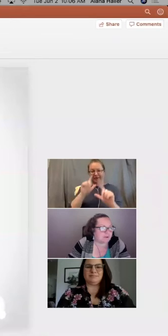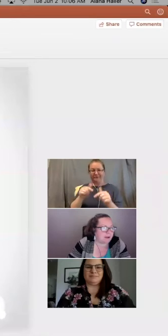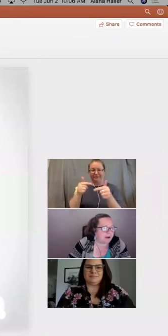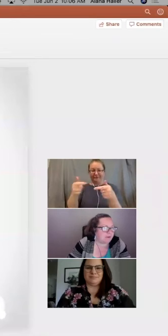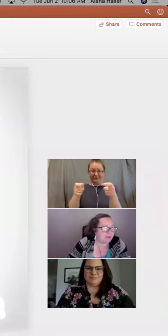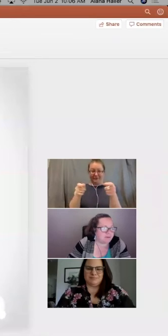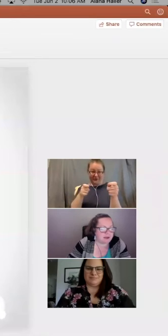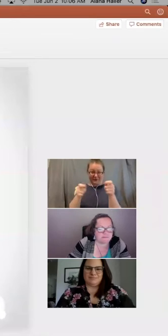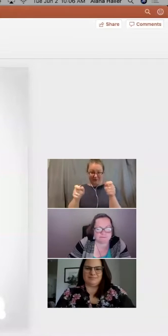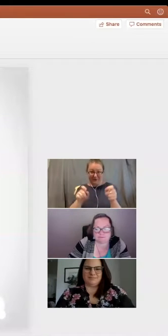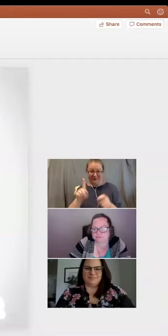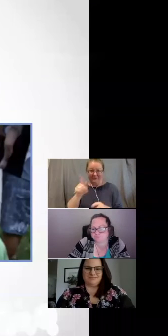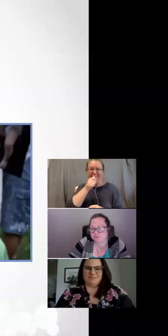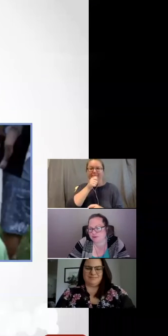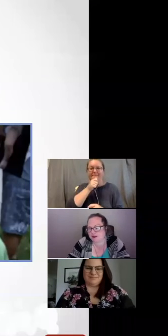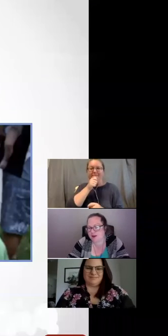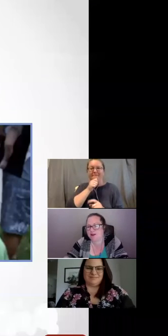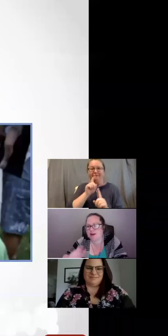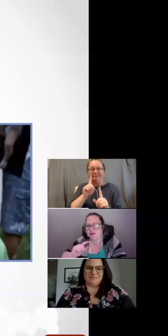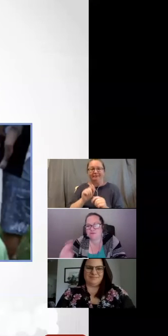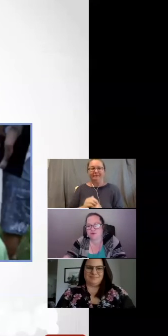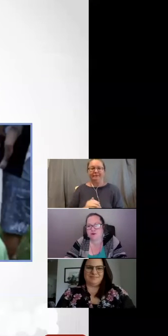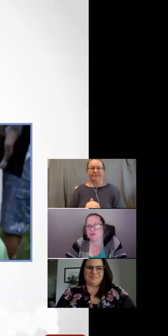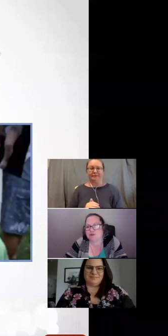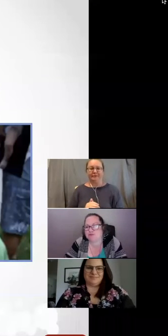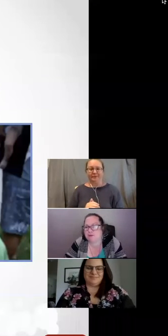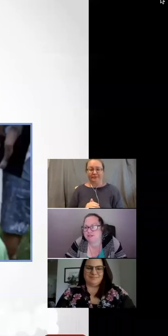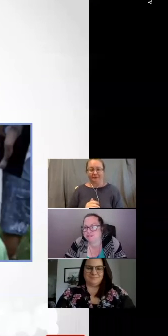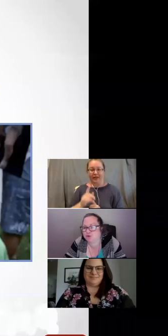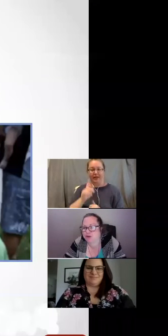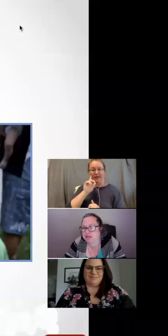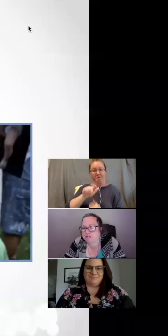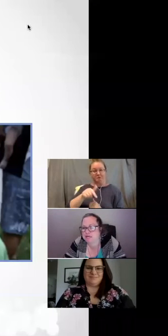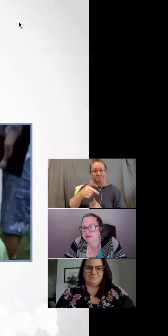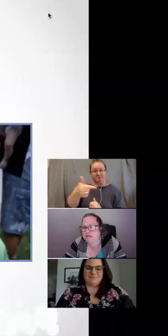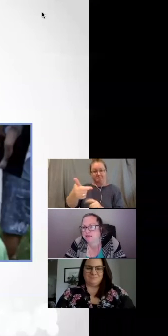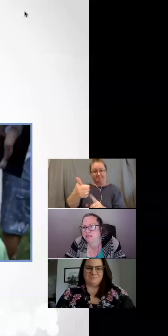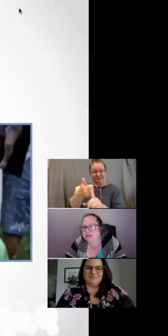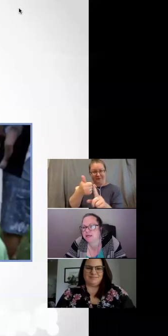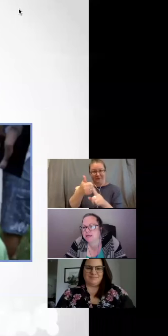If you'll bear with me, and I'll give you control of my screen.